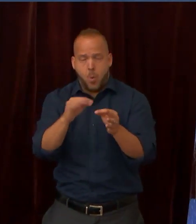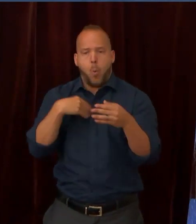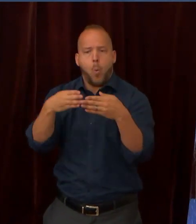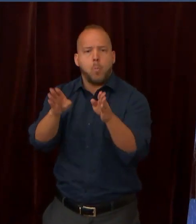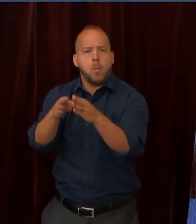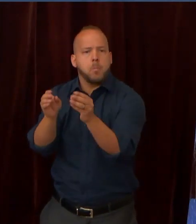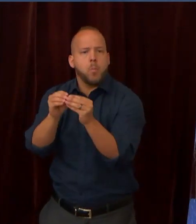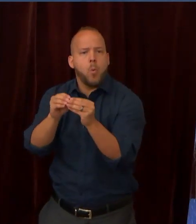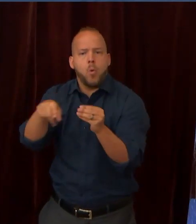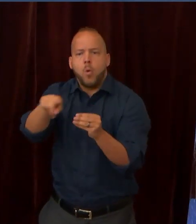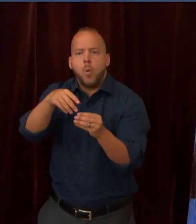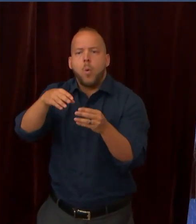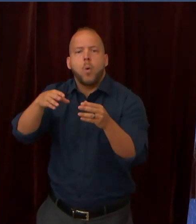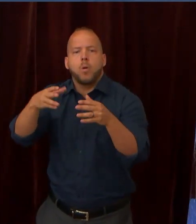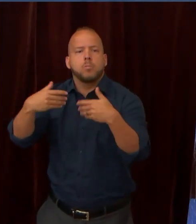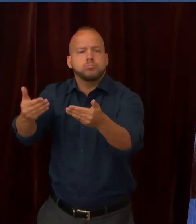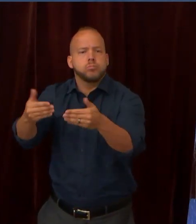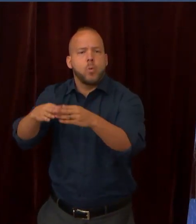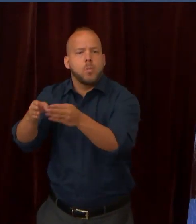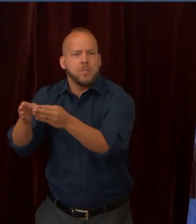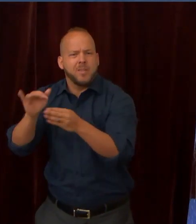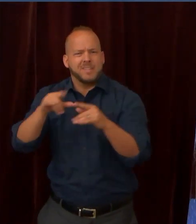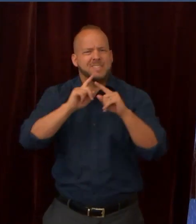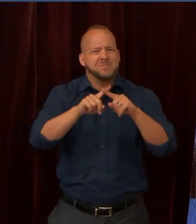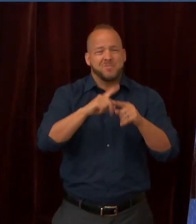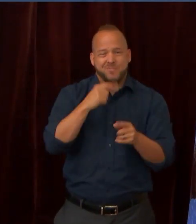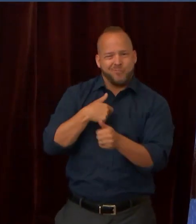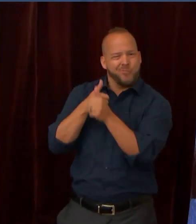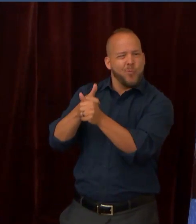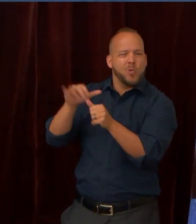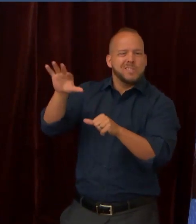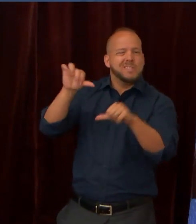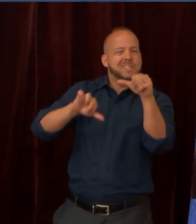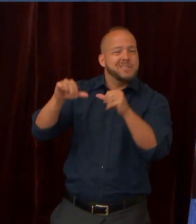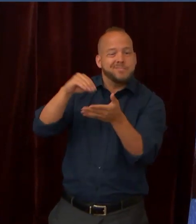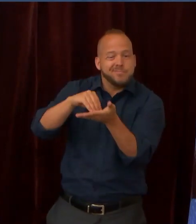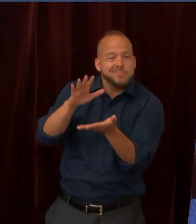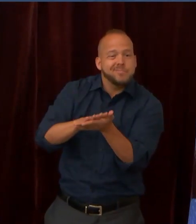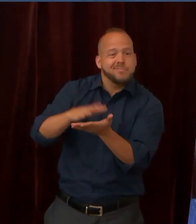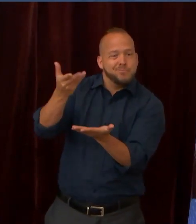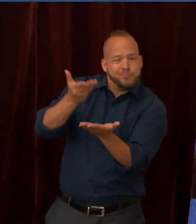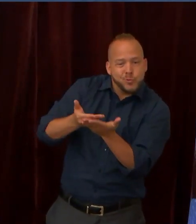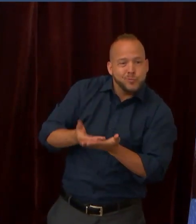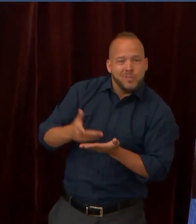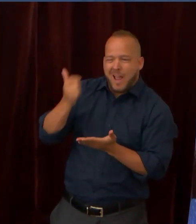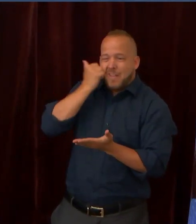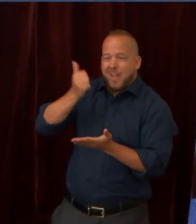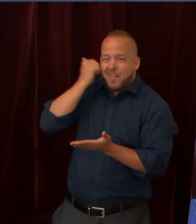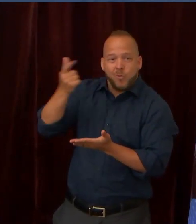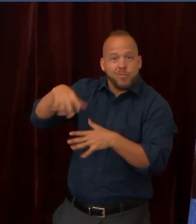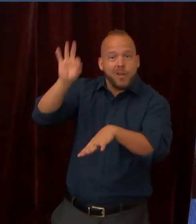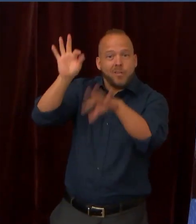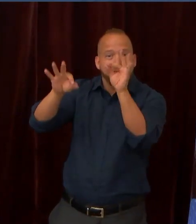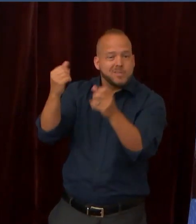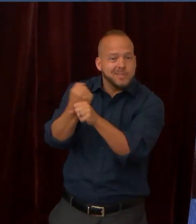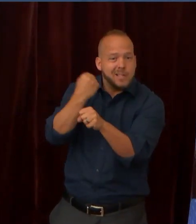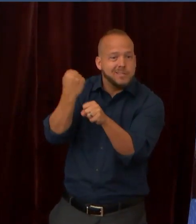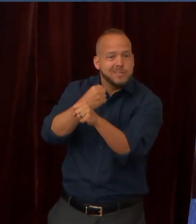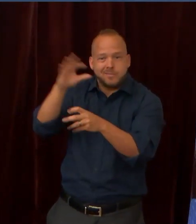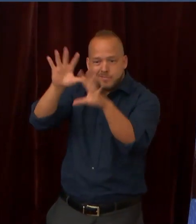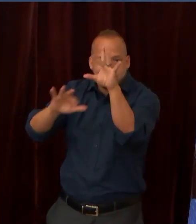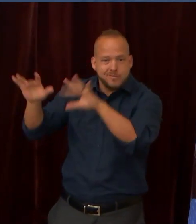learning literally on a daily basis. So we'll have more to say about that in the upcoming days. Next question comes from Joe with the Seattle